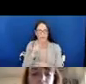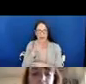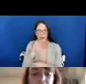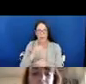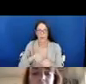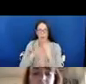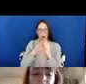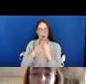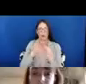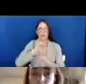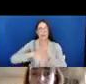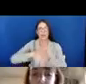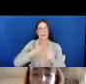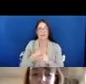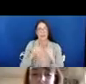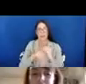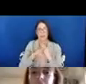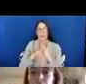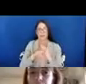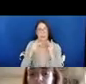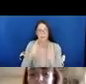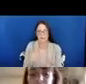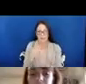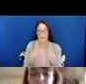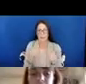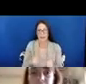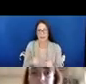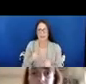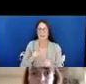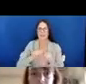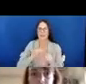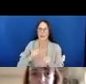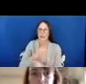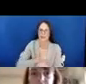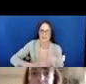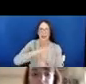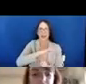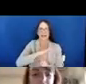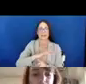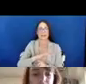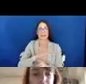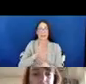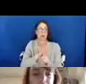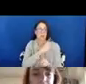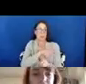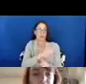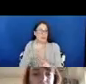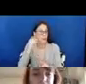virtual visits may take place in a variety of settings, including satellite clinics and patients' homes, as we'll see in a moment.